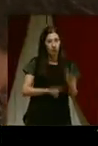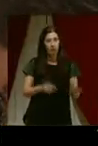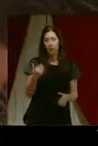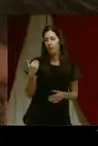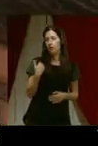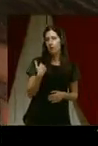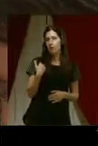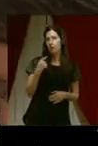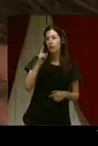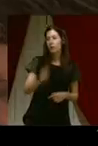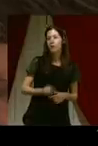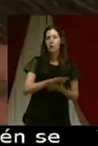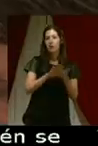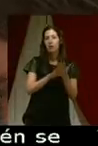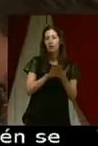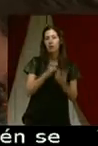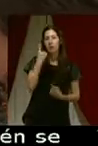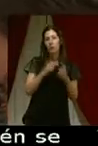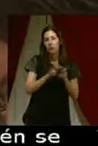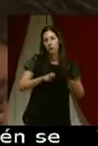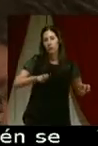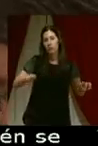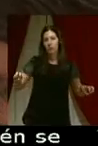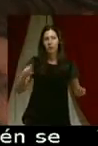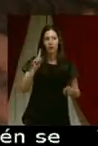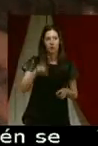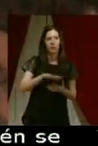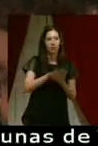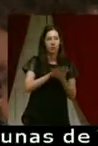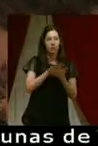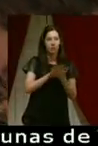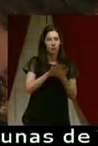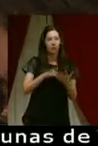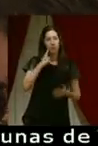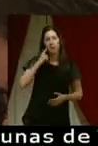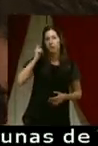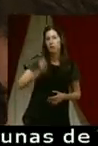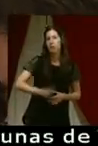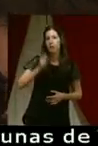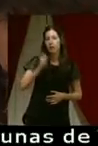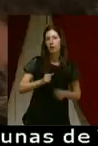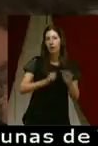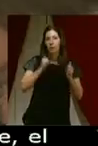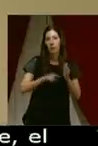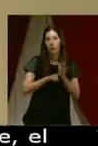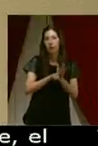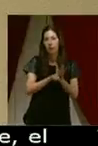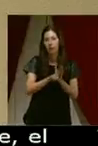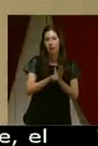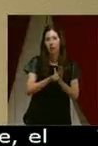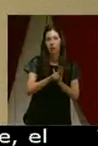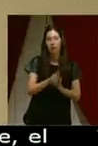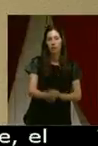7 is a step back regarding some features. This is something that was mentioned in some of the panels yesterday, but